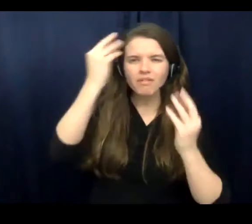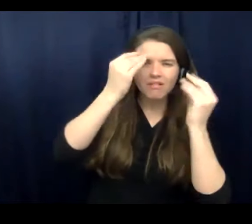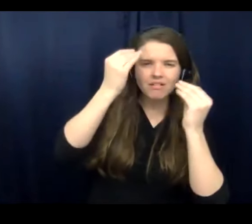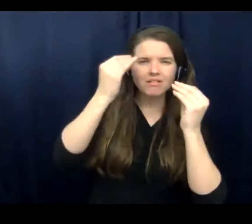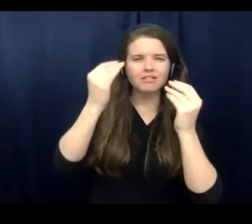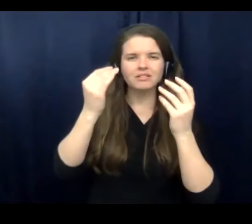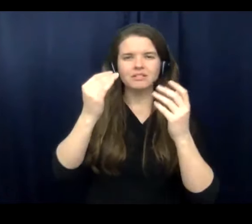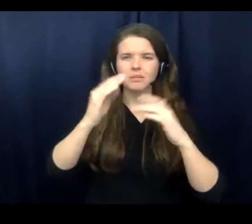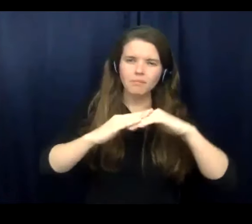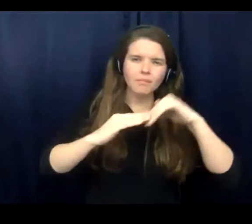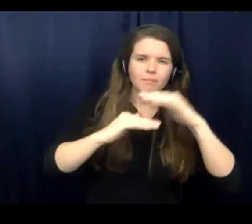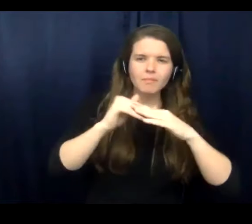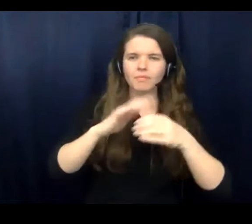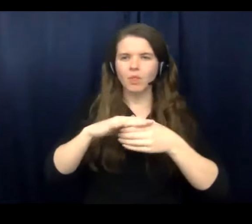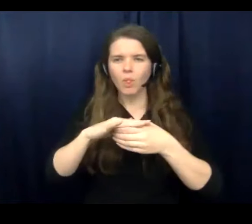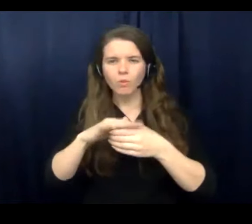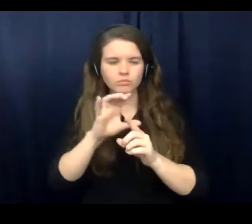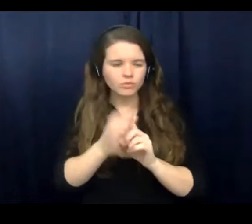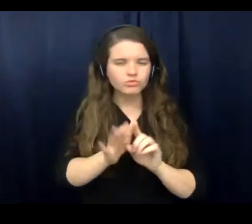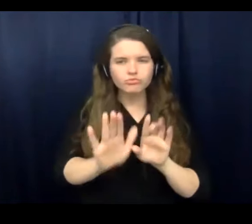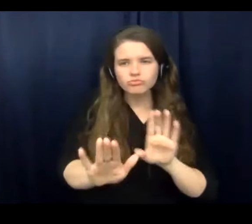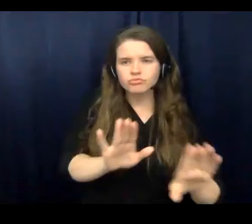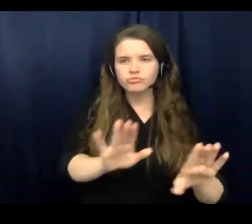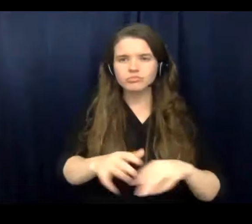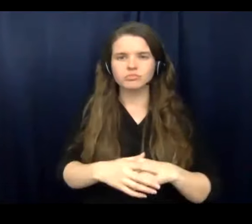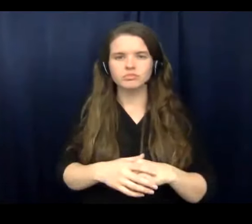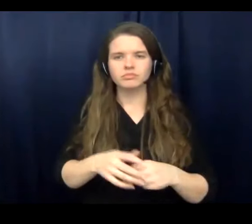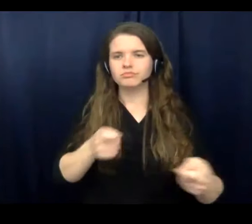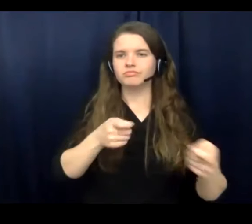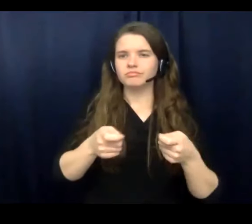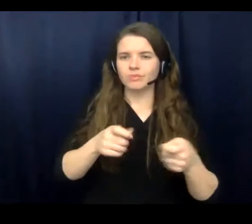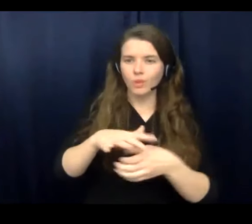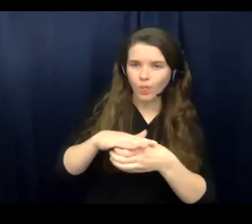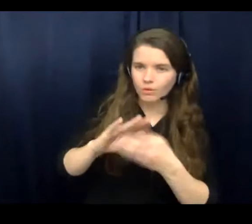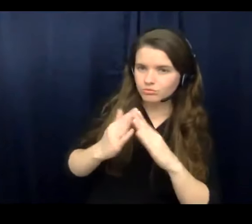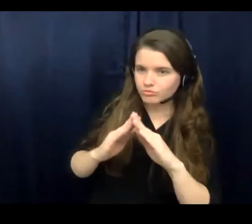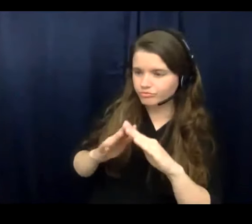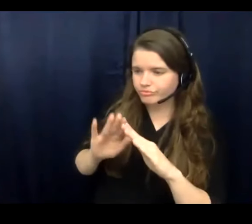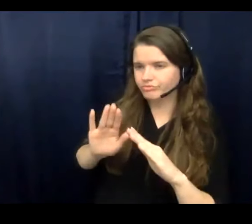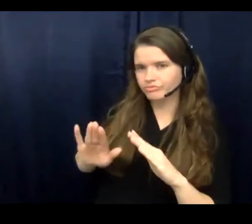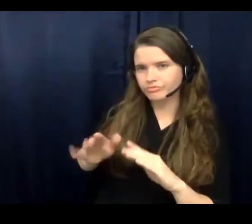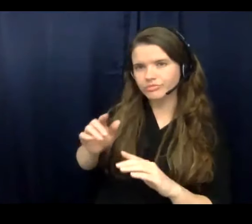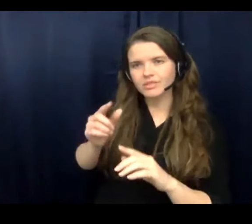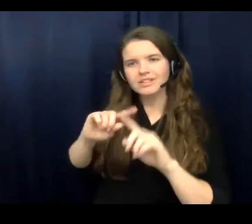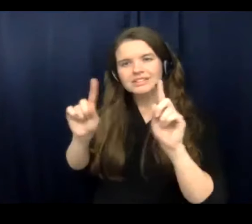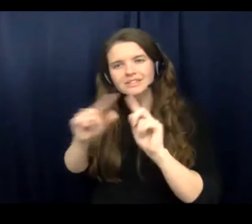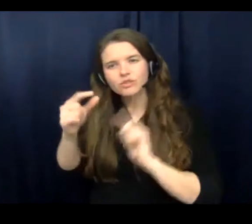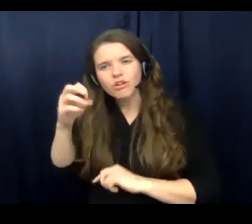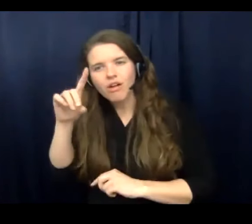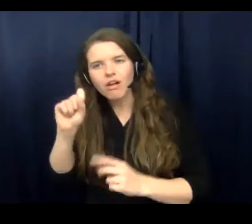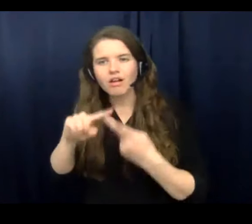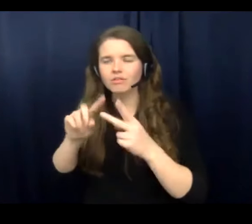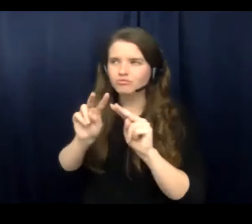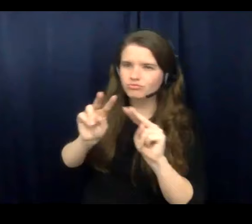built up on local customs. They ruled the day. Every local community had its gods, its deities. There were some